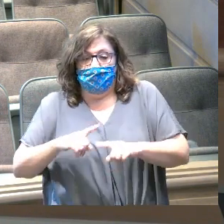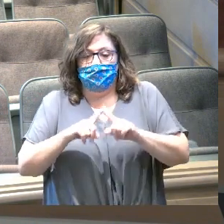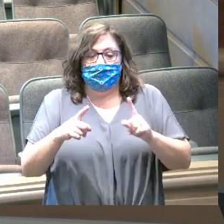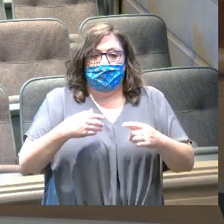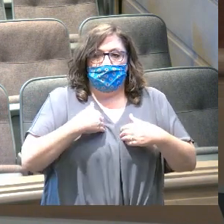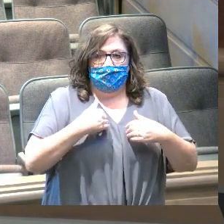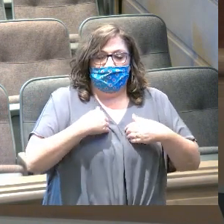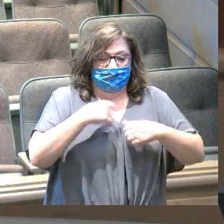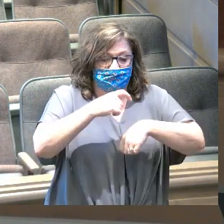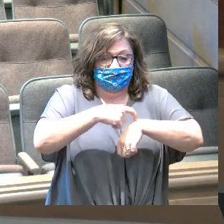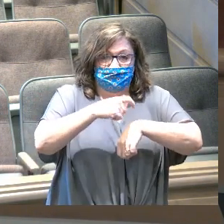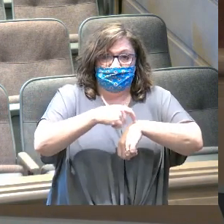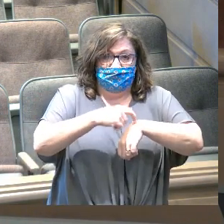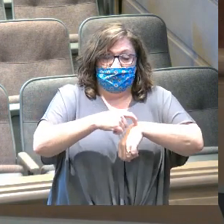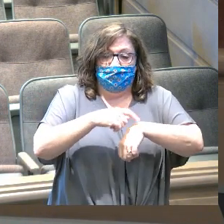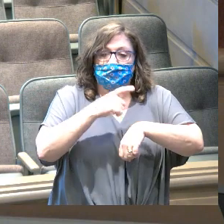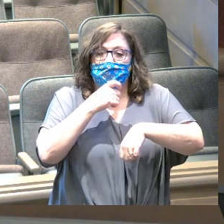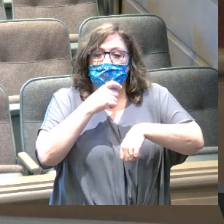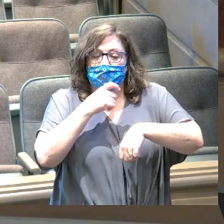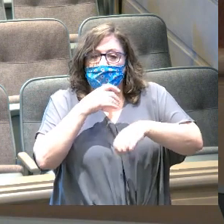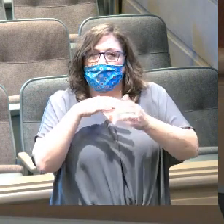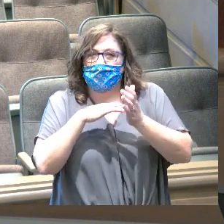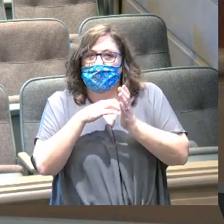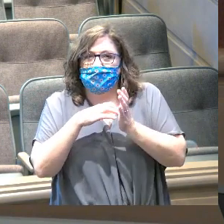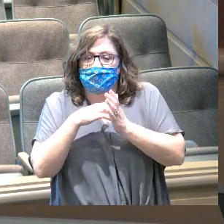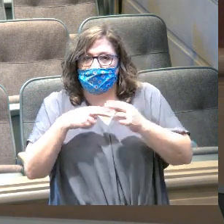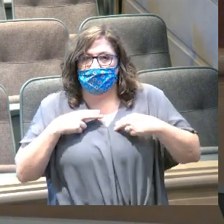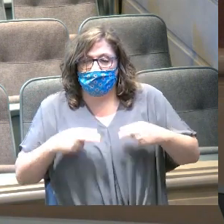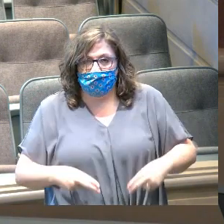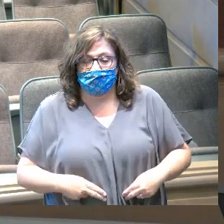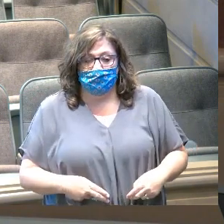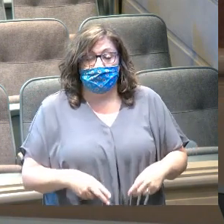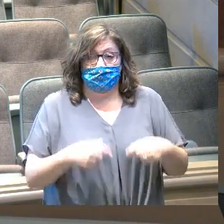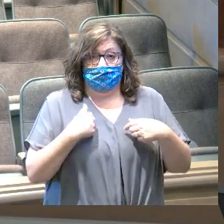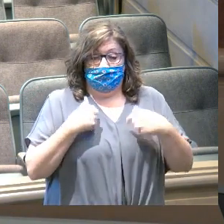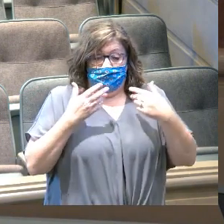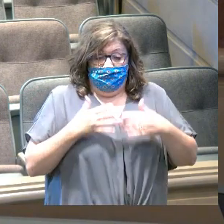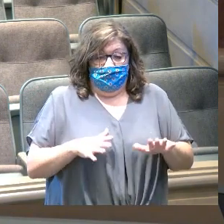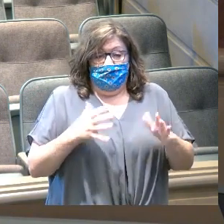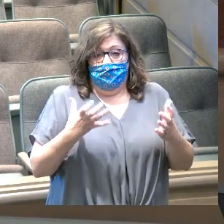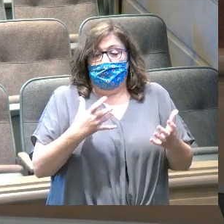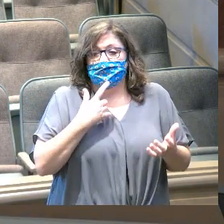for those who are particularly vulnerable. And in closing, I want to say this.